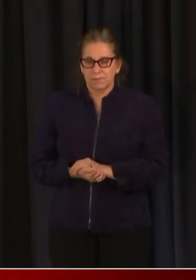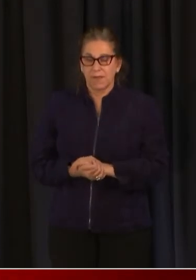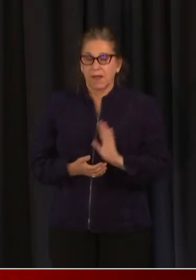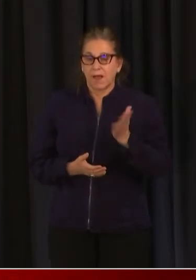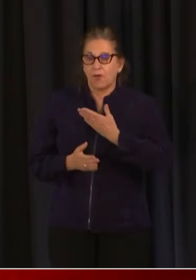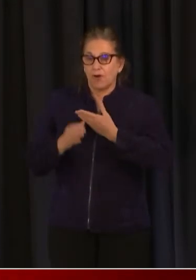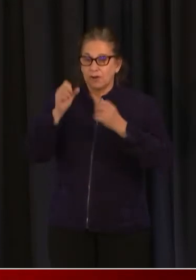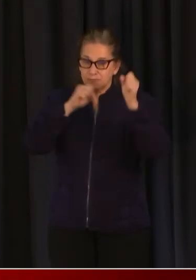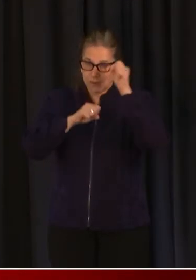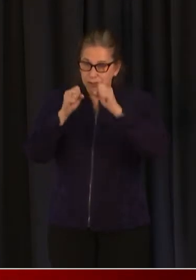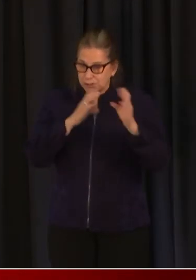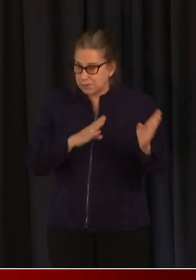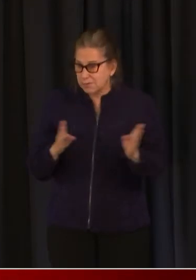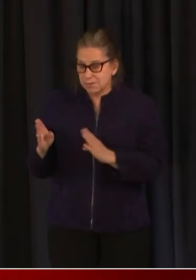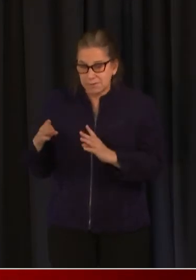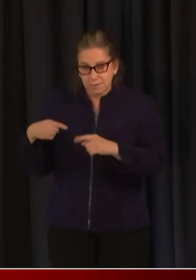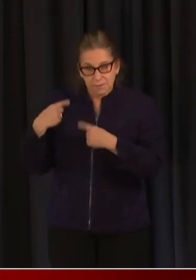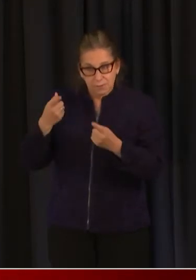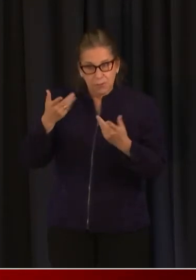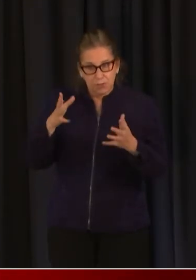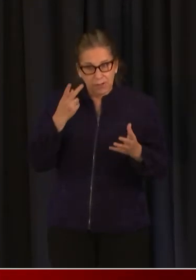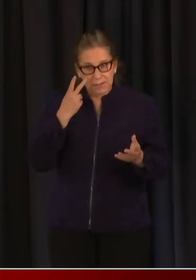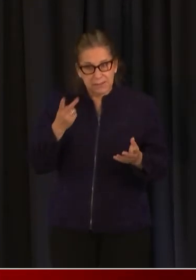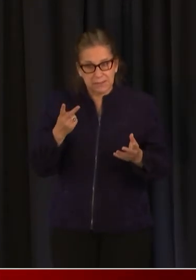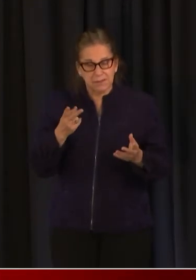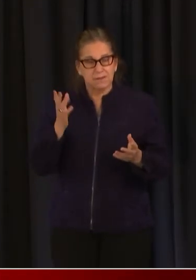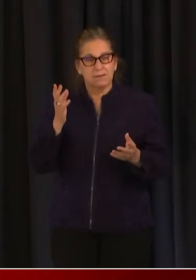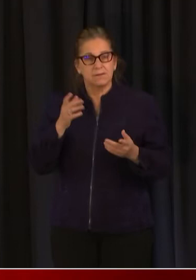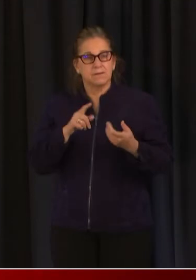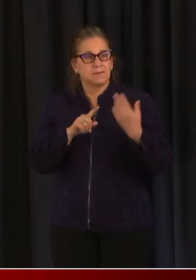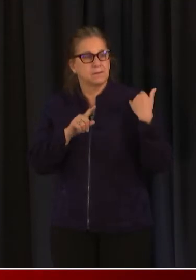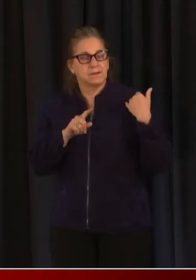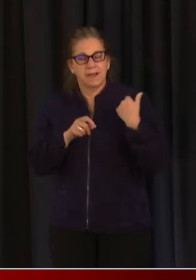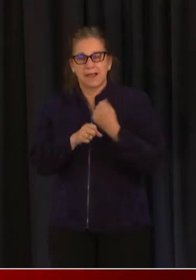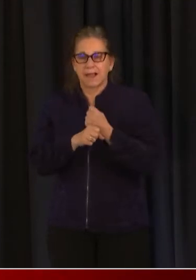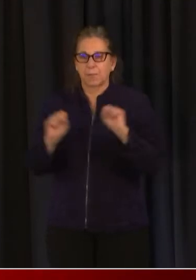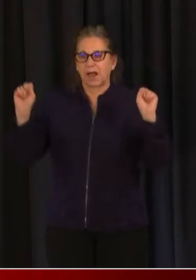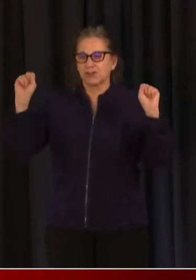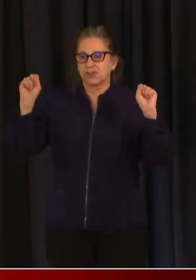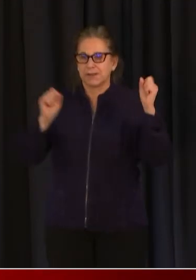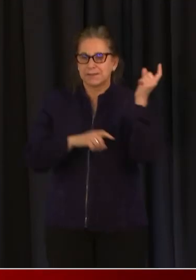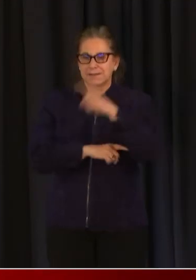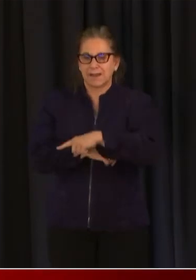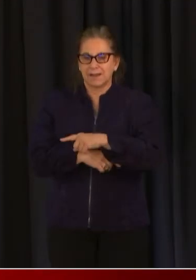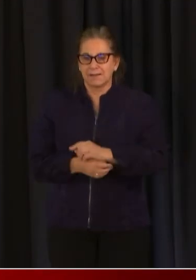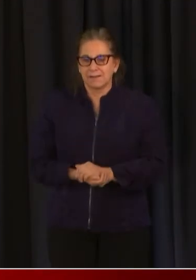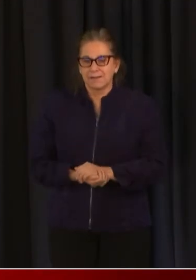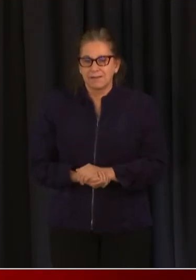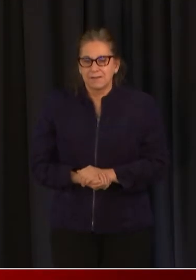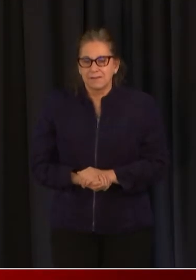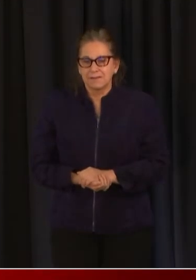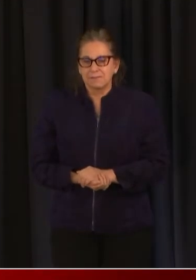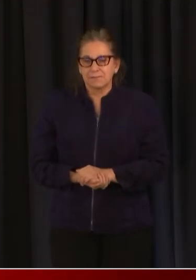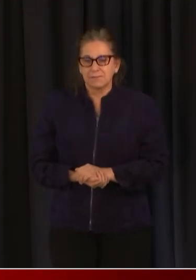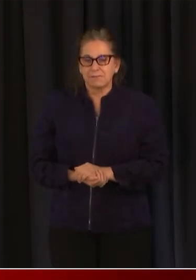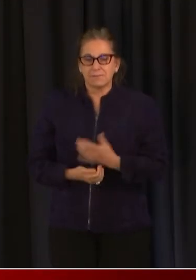ongoing strategies, you may have noticed on Emancipation Day, that we produced